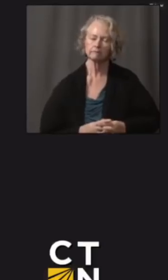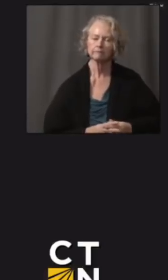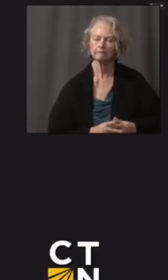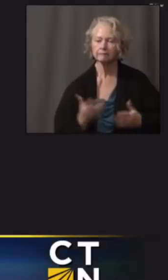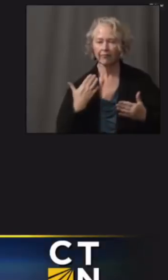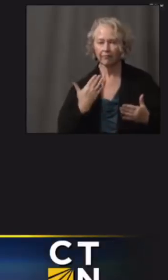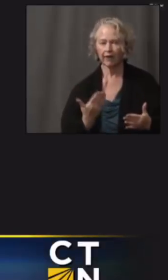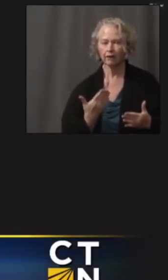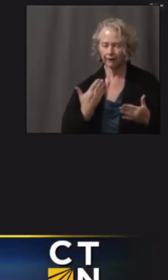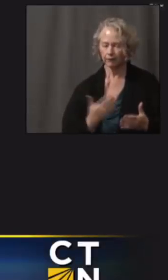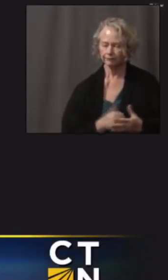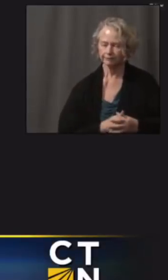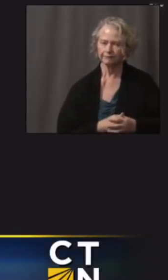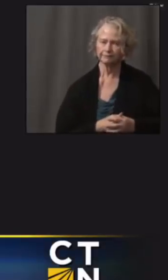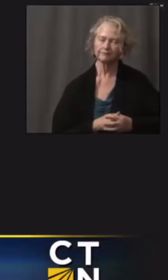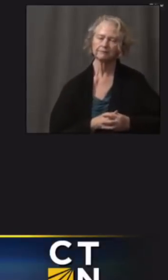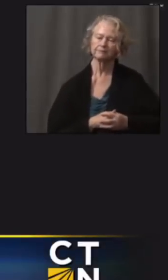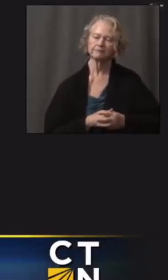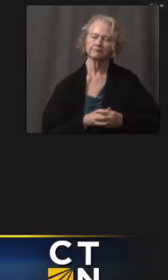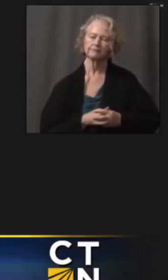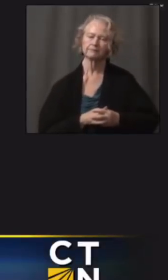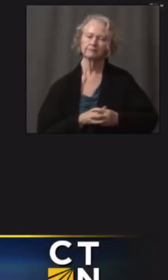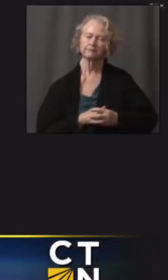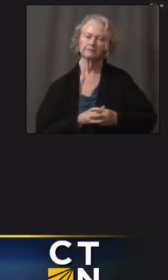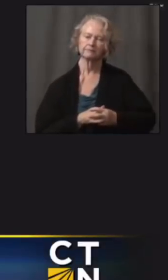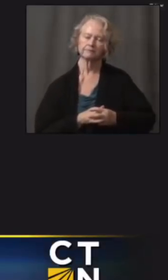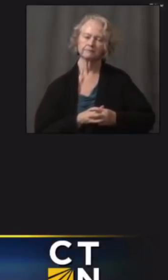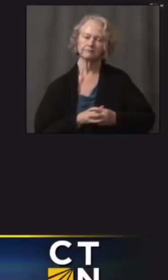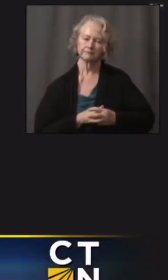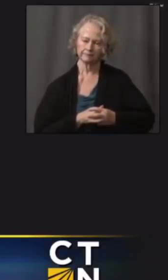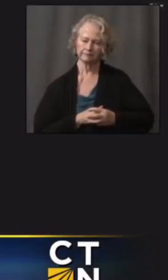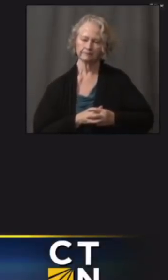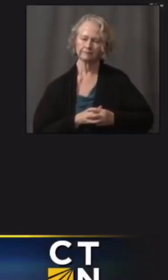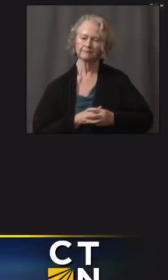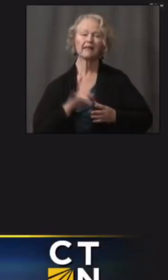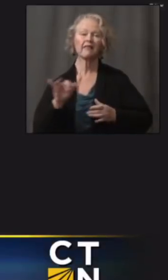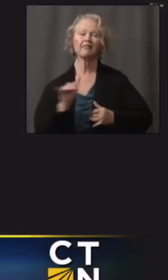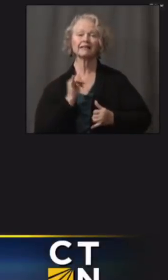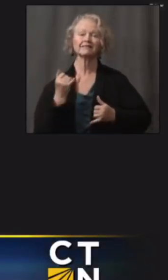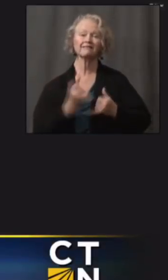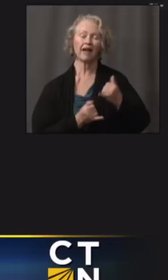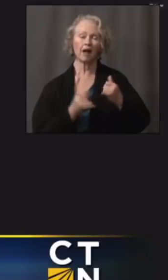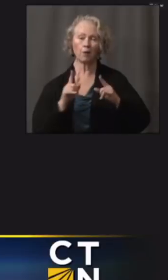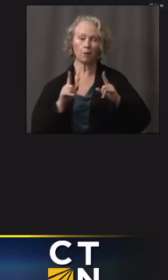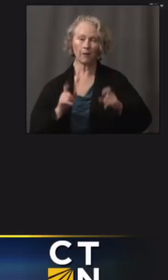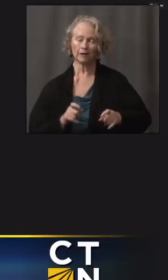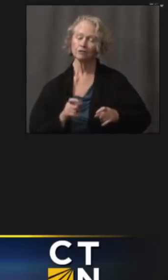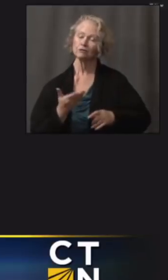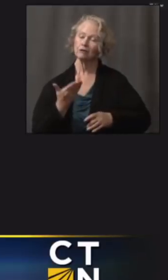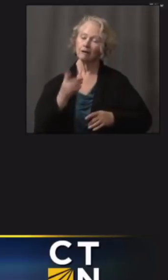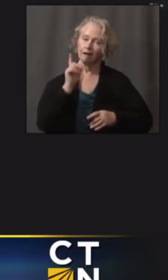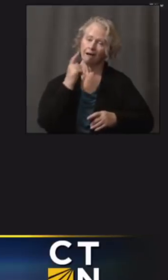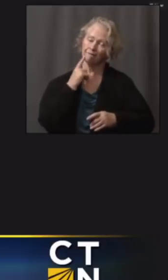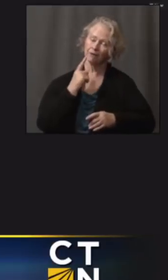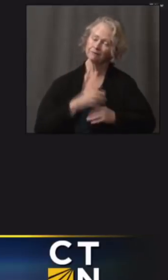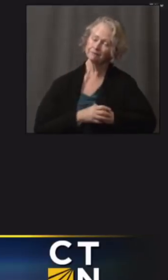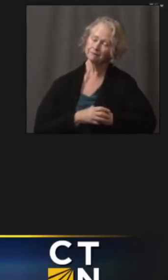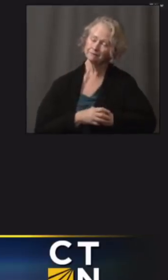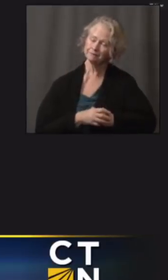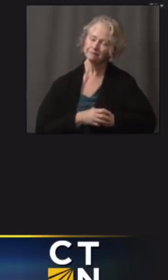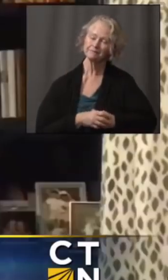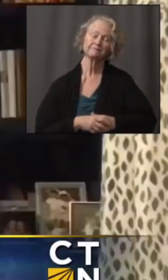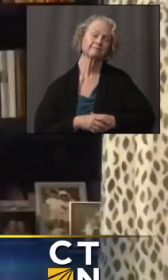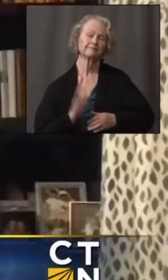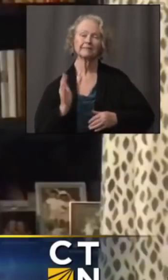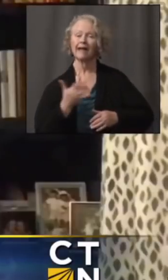you very much. Thanks, Max. And that was the final question. Final word, Governor Lamont.